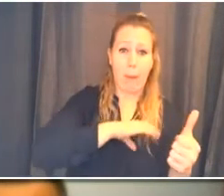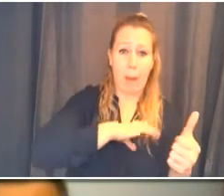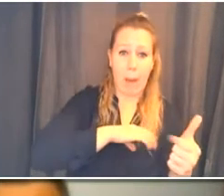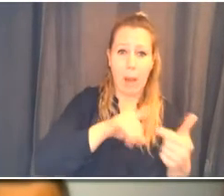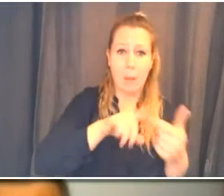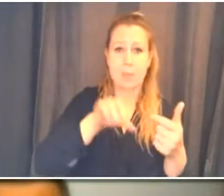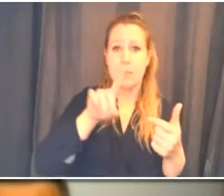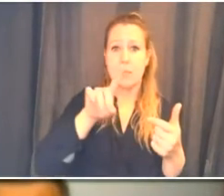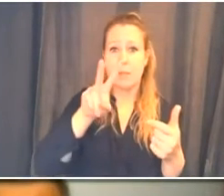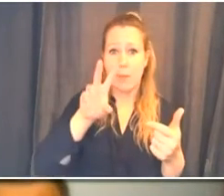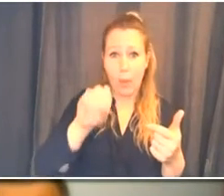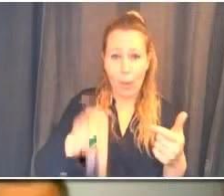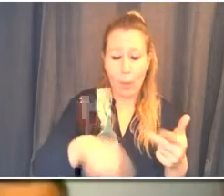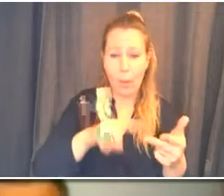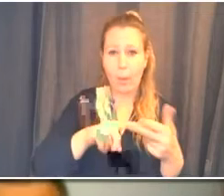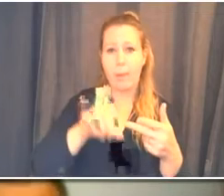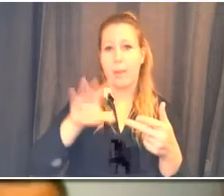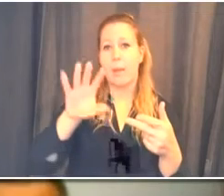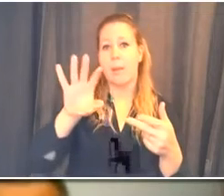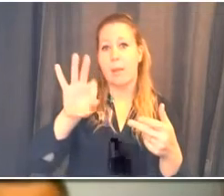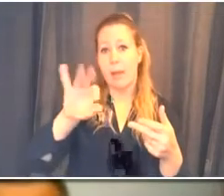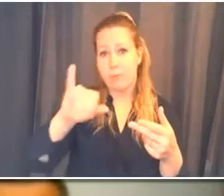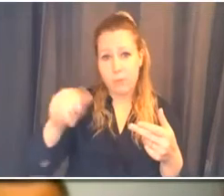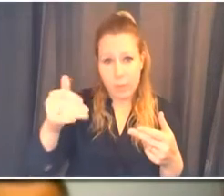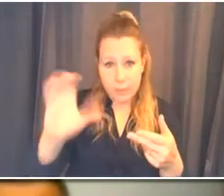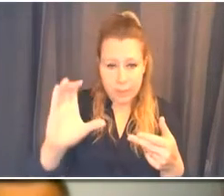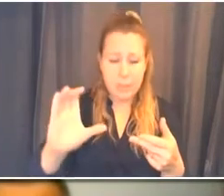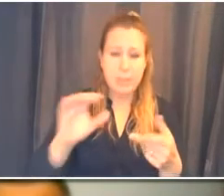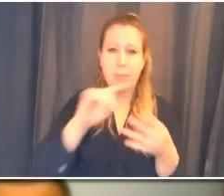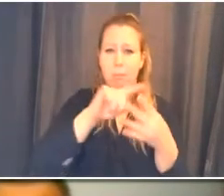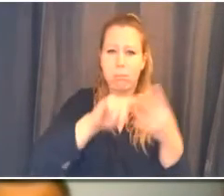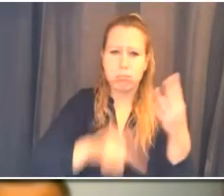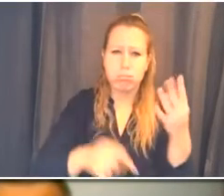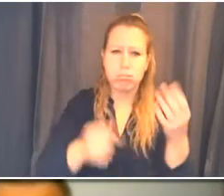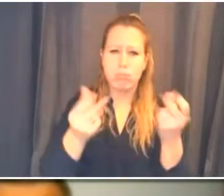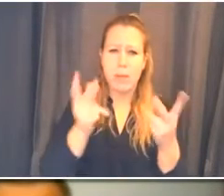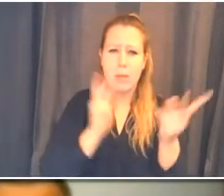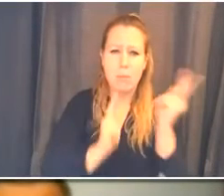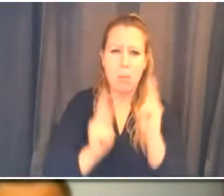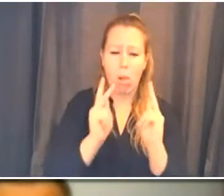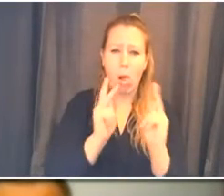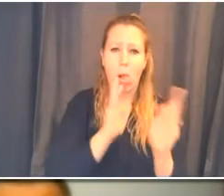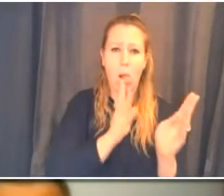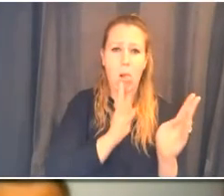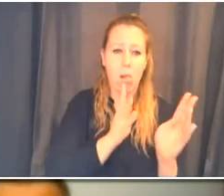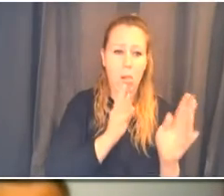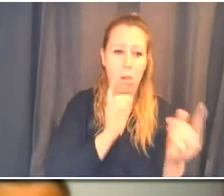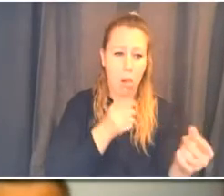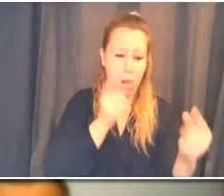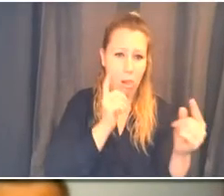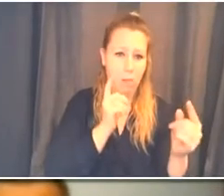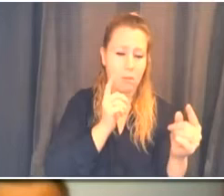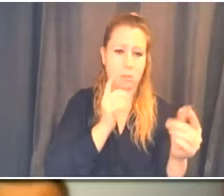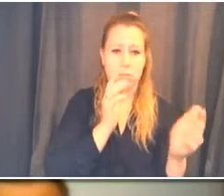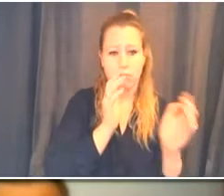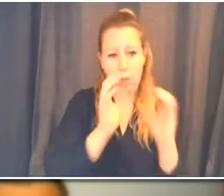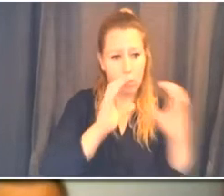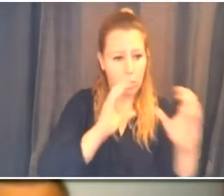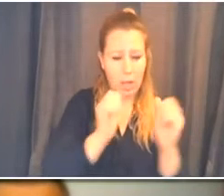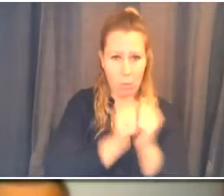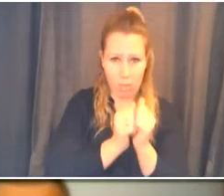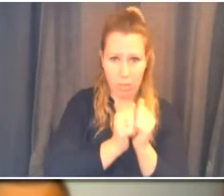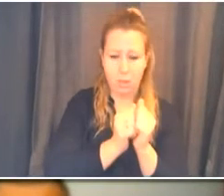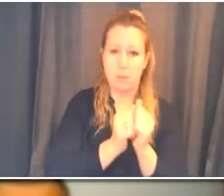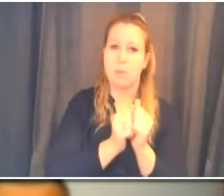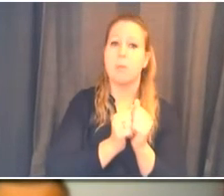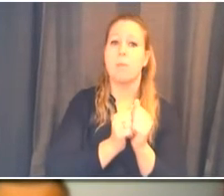we want them to get the help and and get out of those dangerous situations but the bottom line is they're going to do it when they wish to do it and we